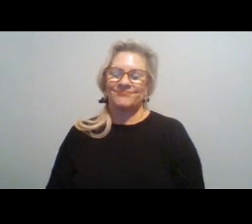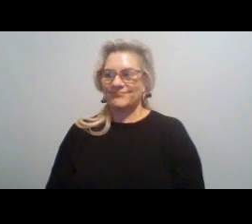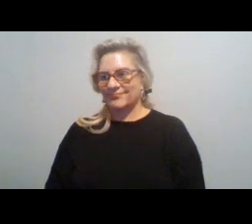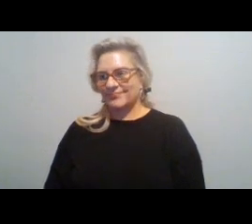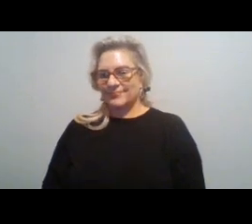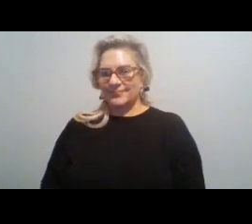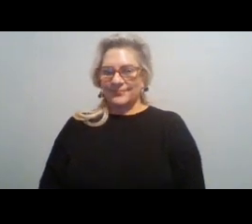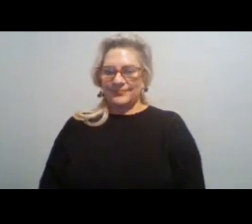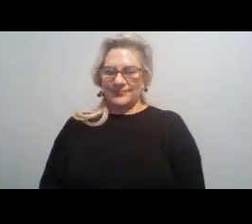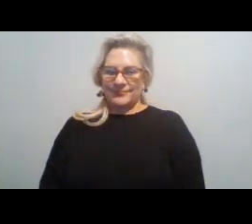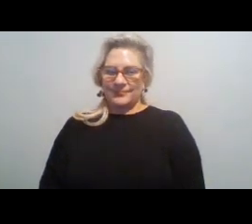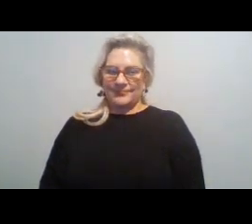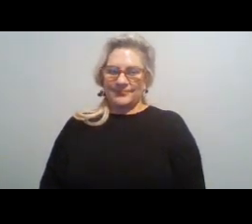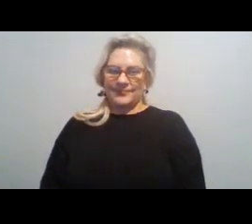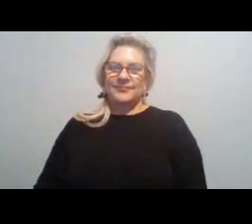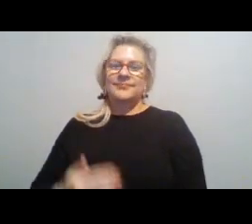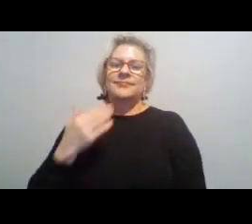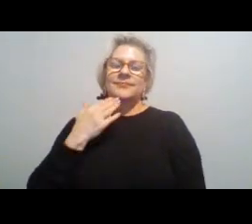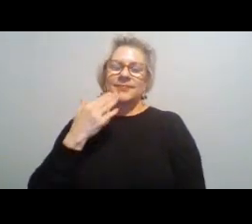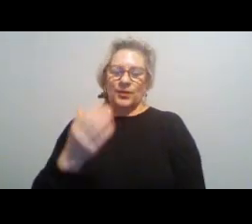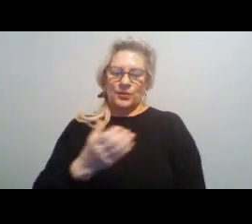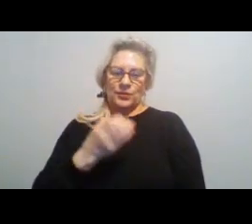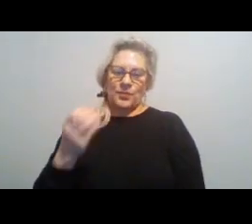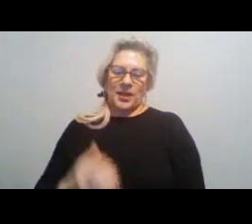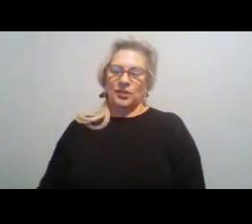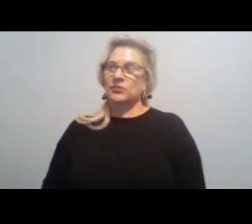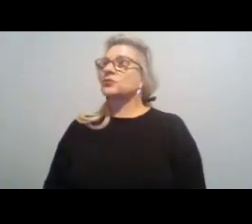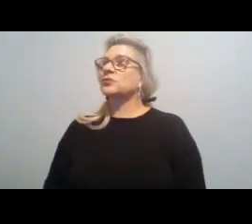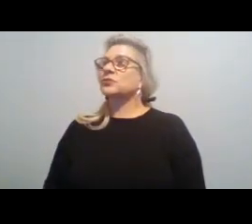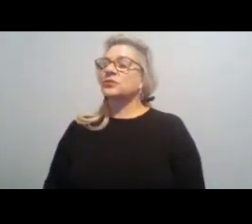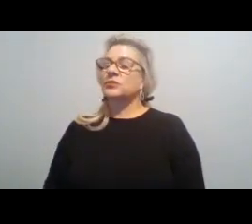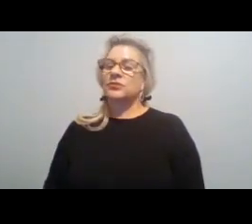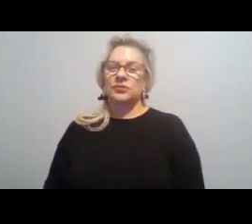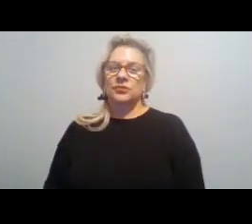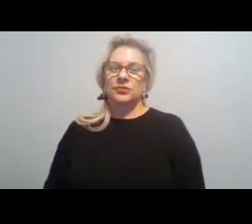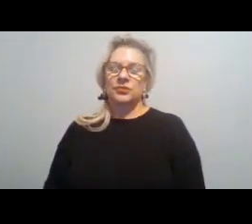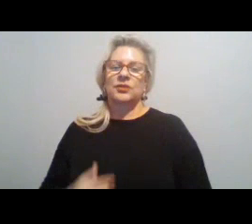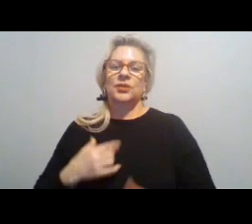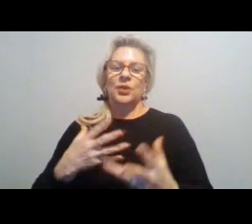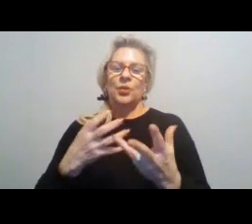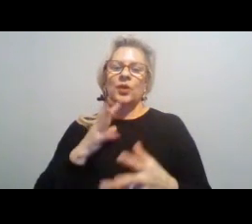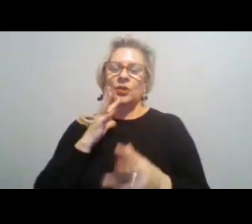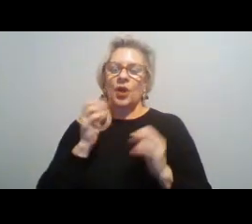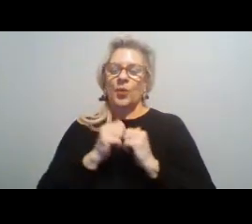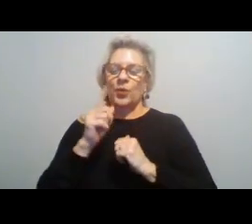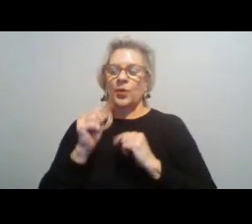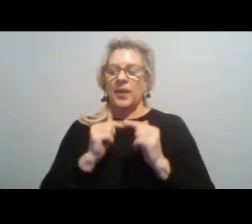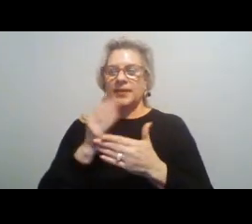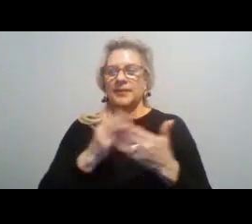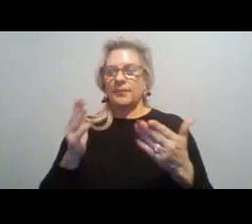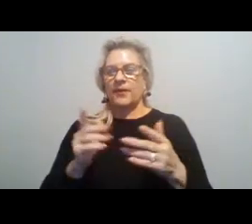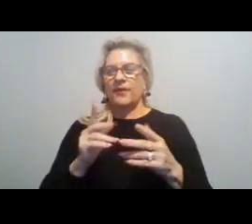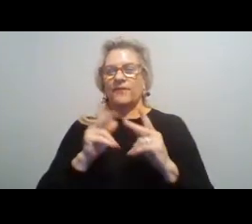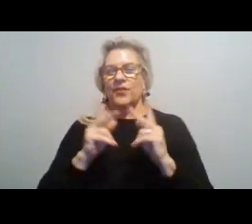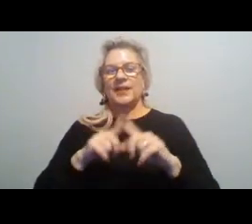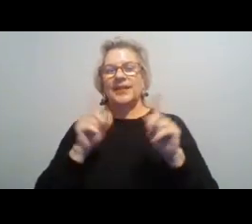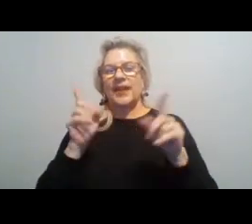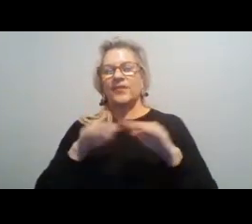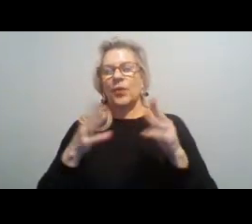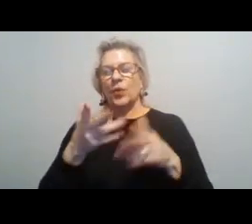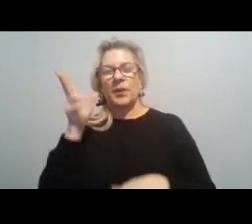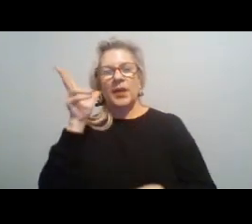Hello, Commissioners. Thank you so much for having me back. I want to talk to you about something that is very different than what you've been hearing, but